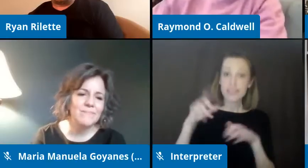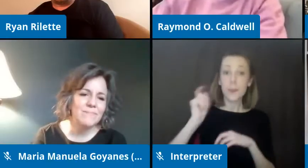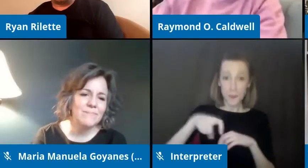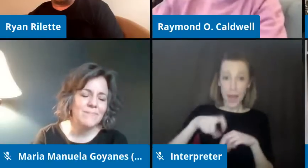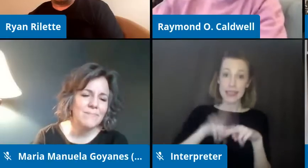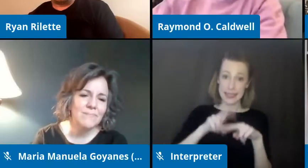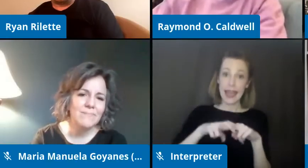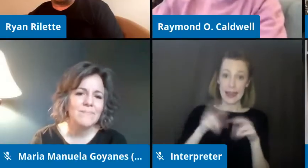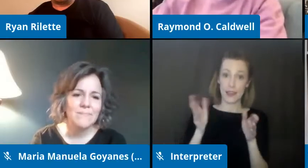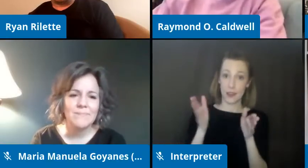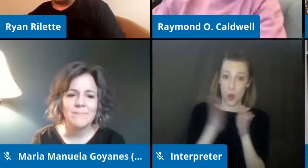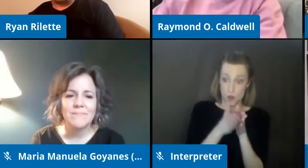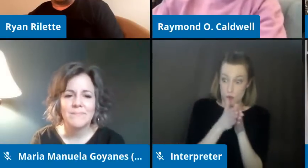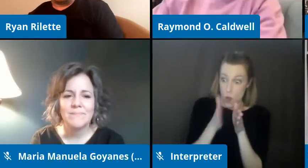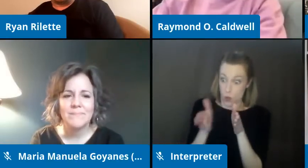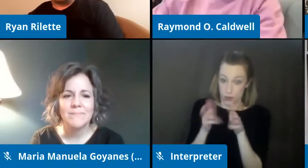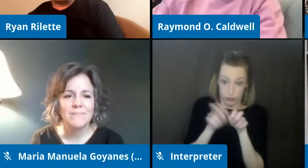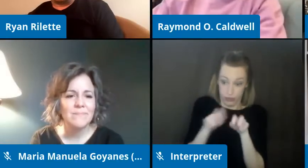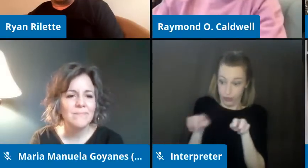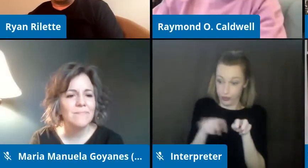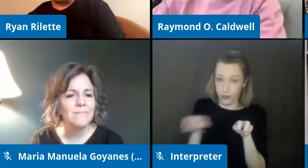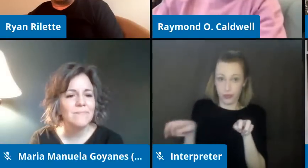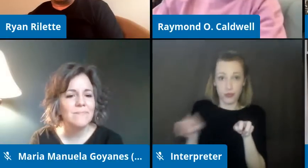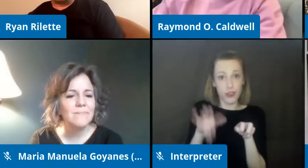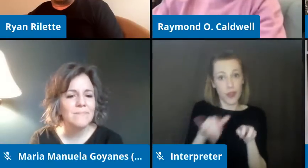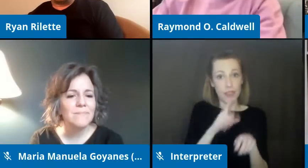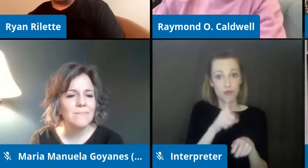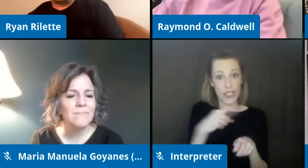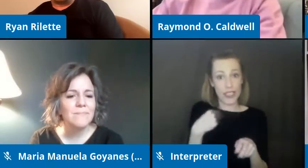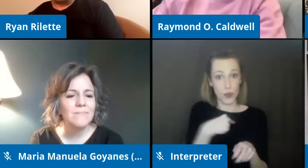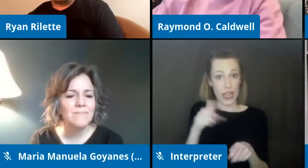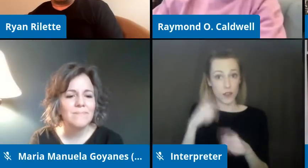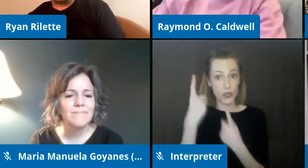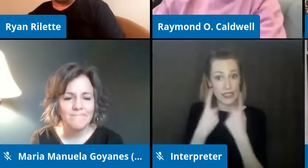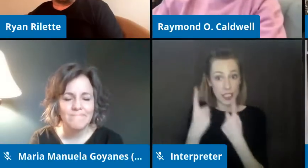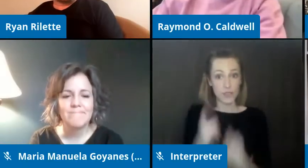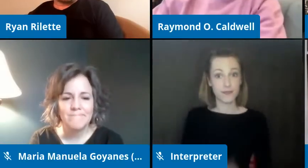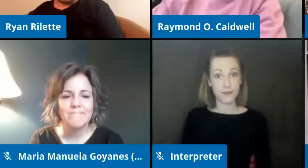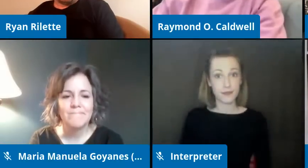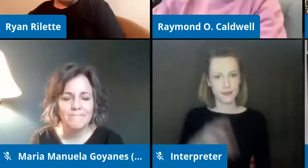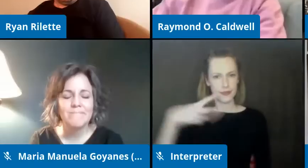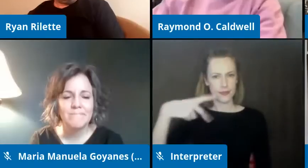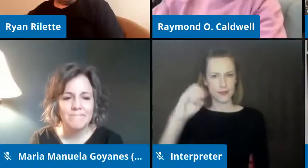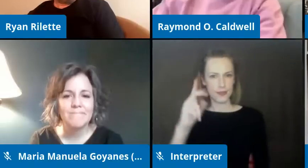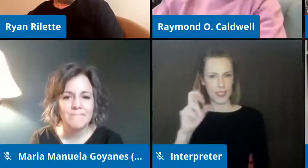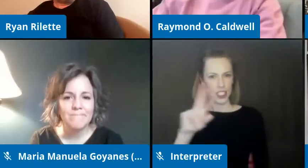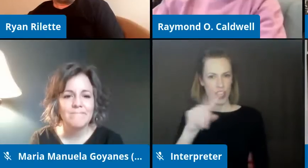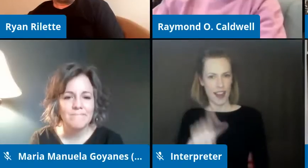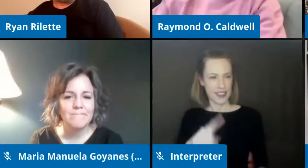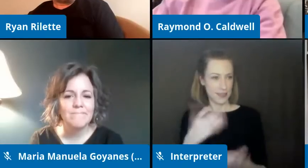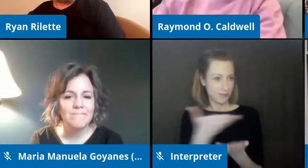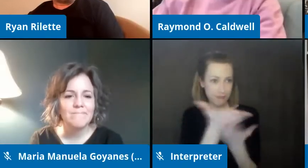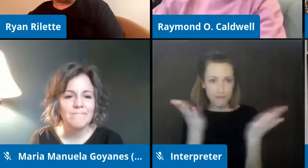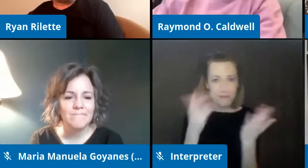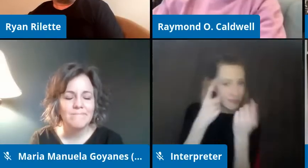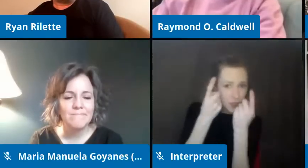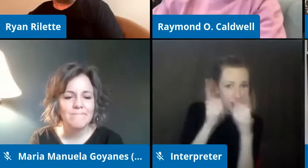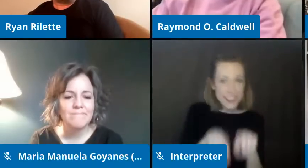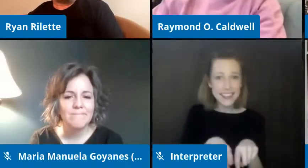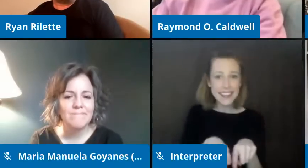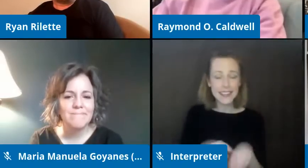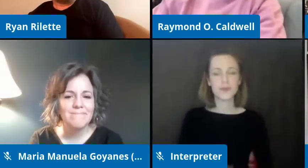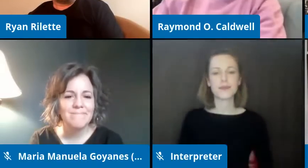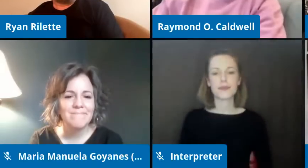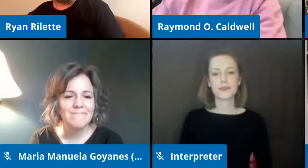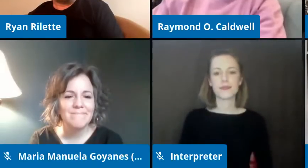I think we all have to consider. The panel agrees. I was going to say, I'm curious to know